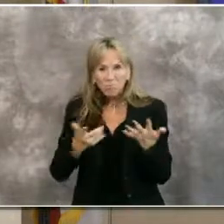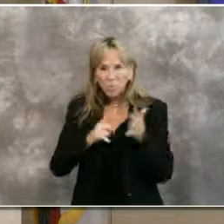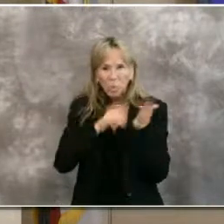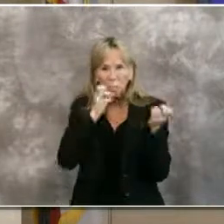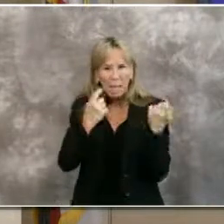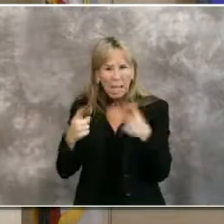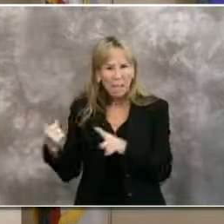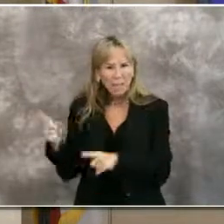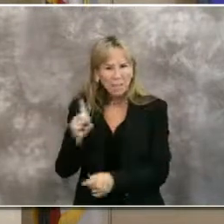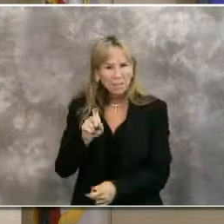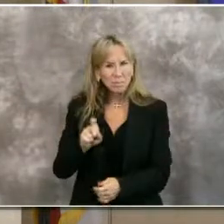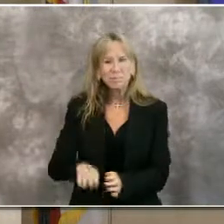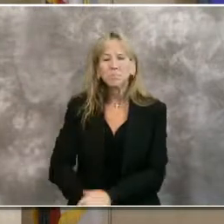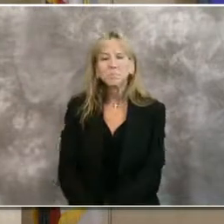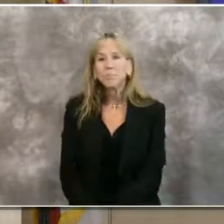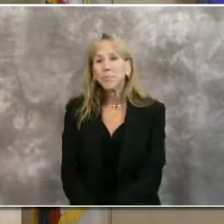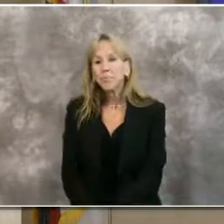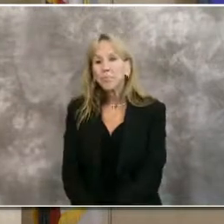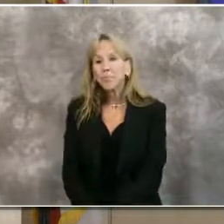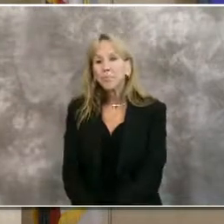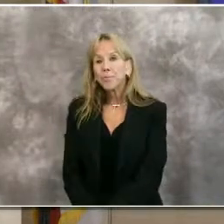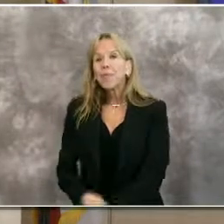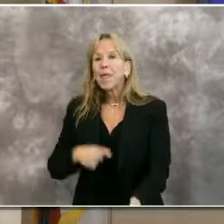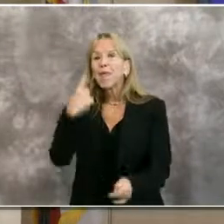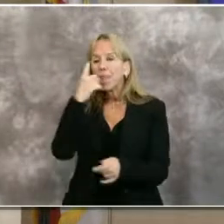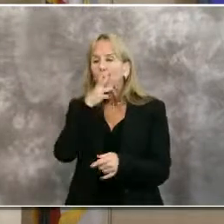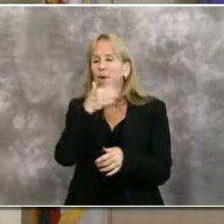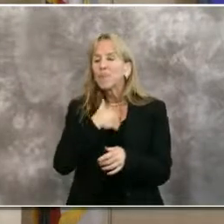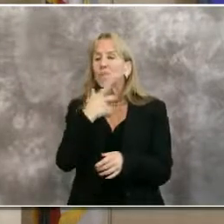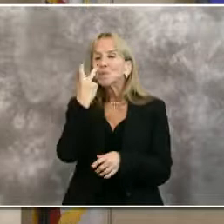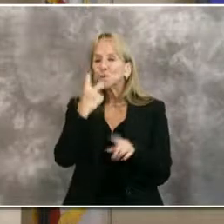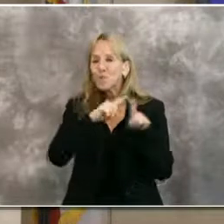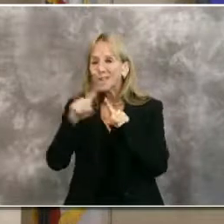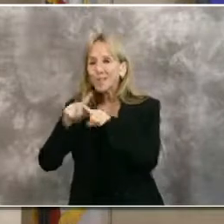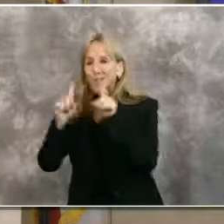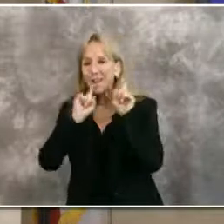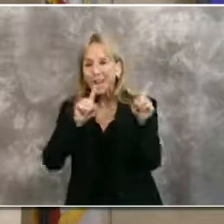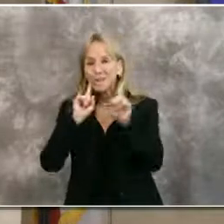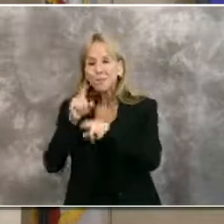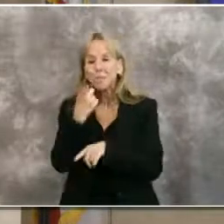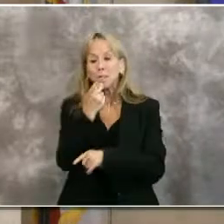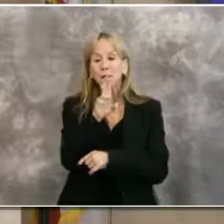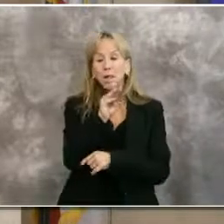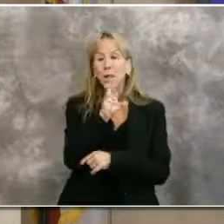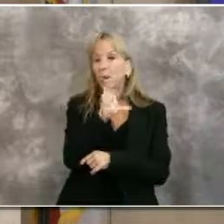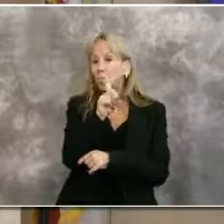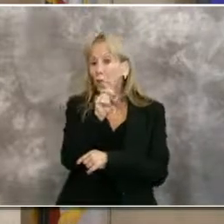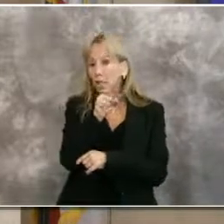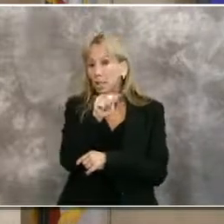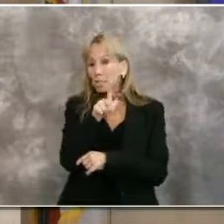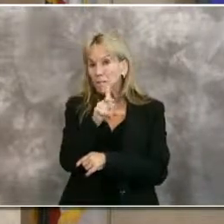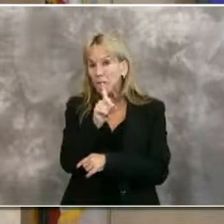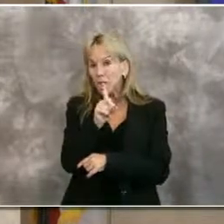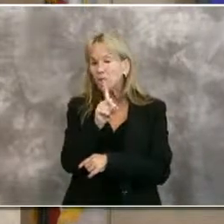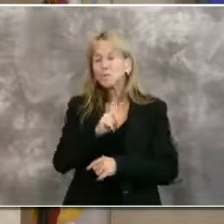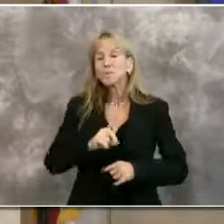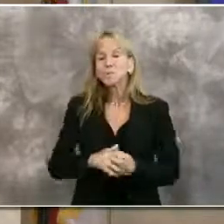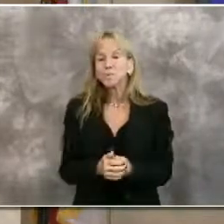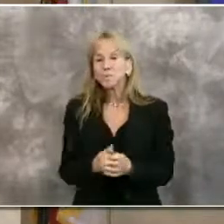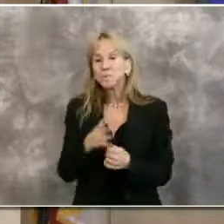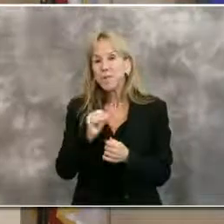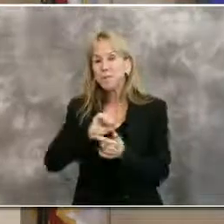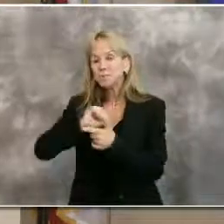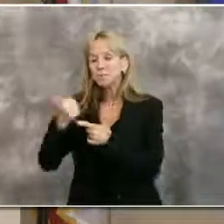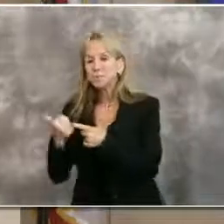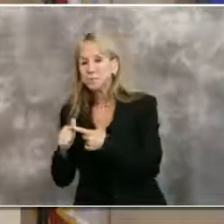happening. Okay, I think this is going to be a two-part answer. We have Dr. McDonald, and then we have Nick Mascione.